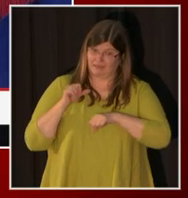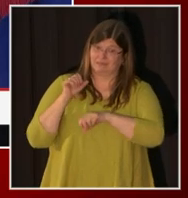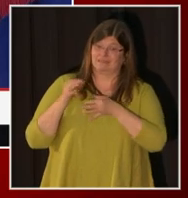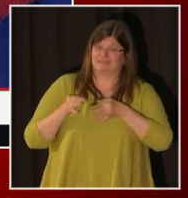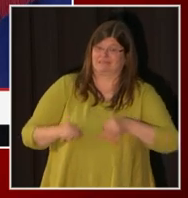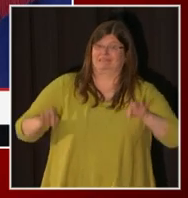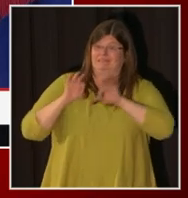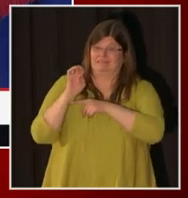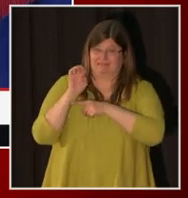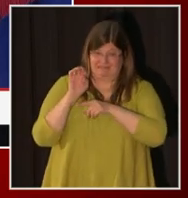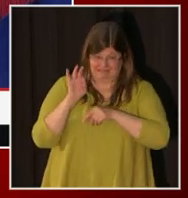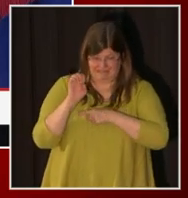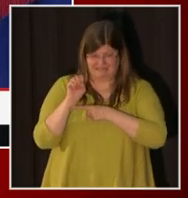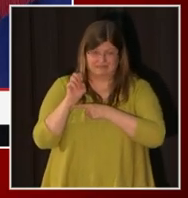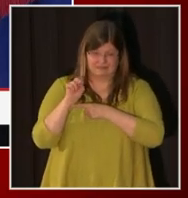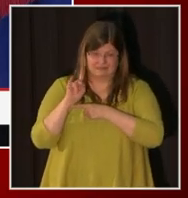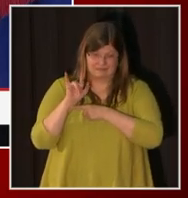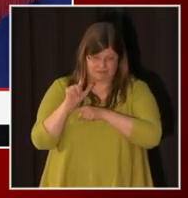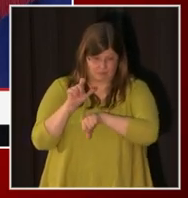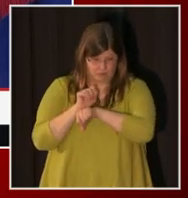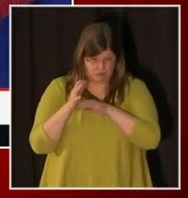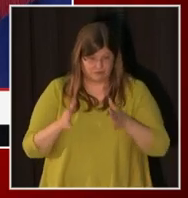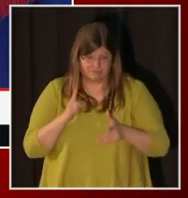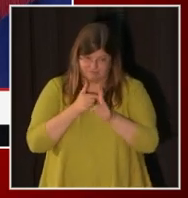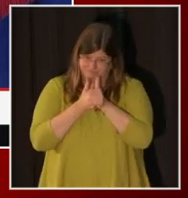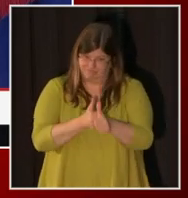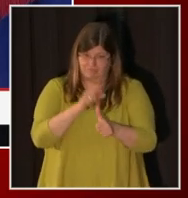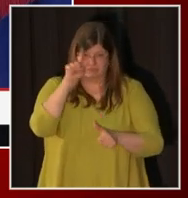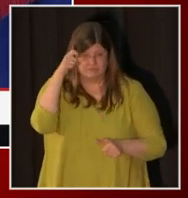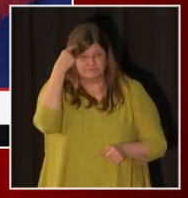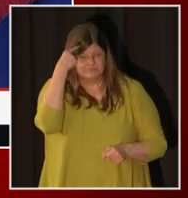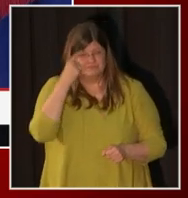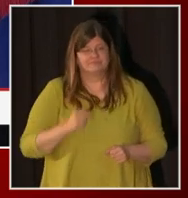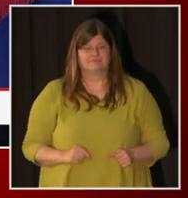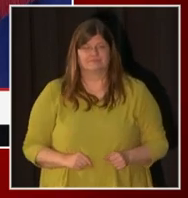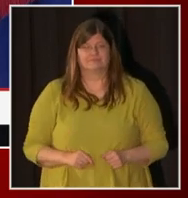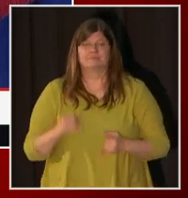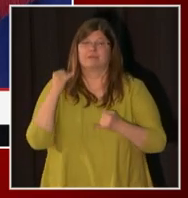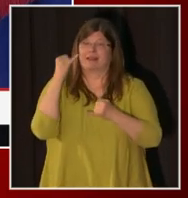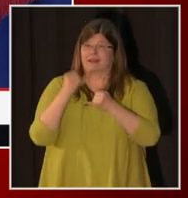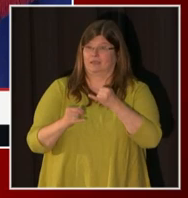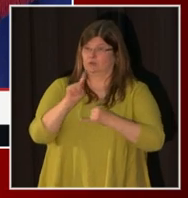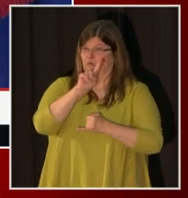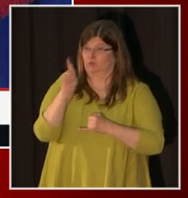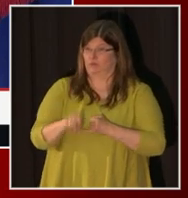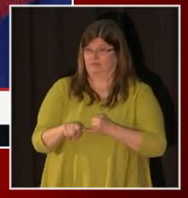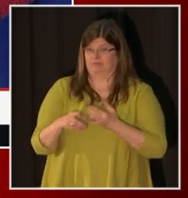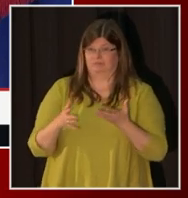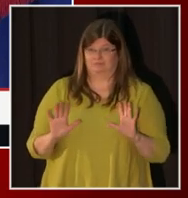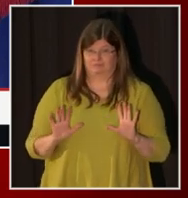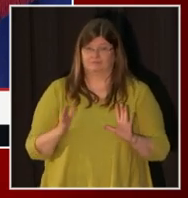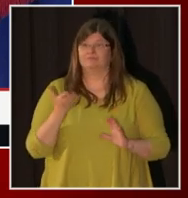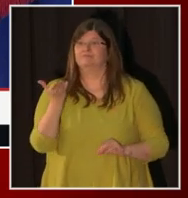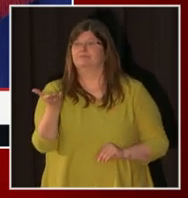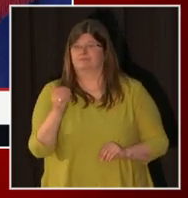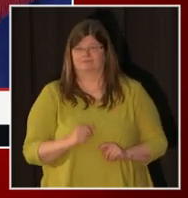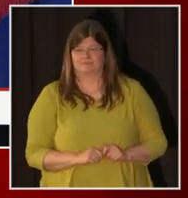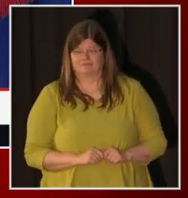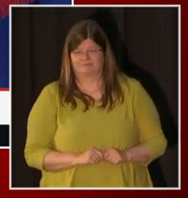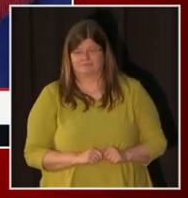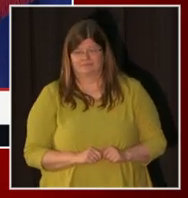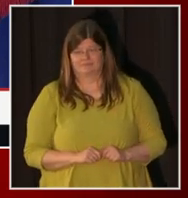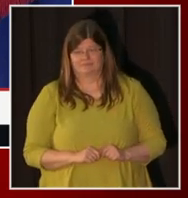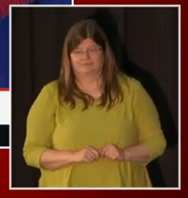is true for the feds. Yes, and did you have a last question? Yeah, I mean, DC hasn't seen the kind of